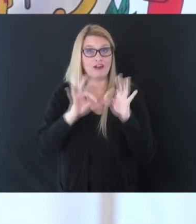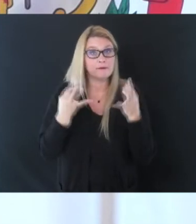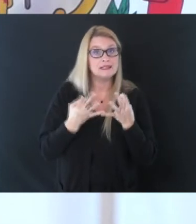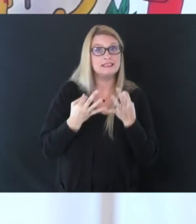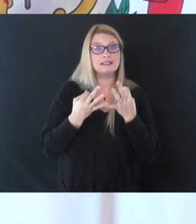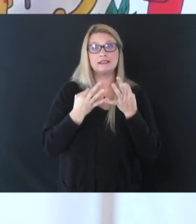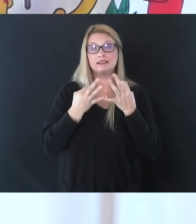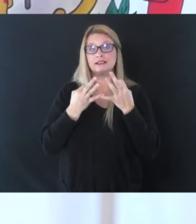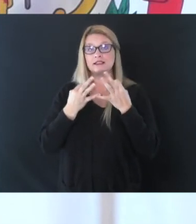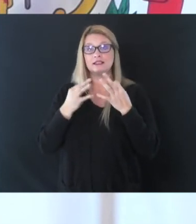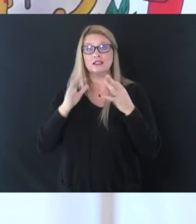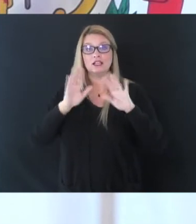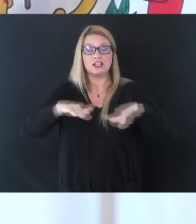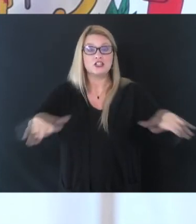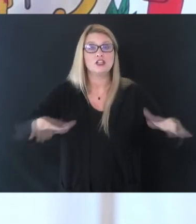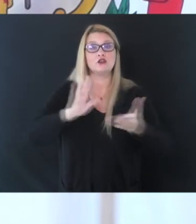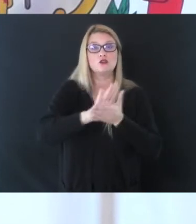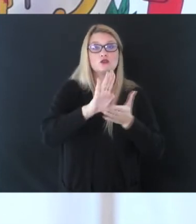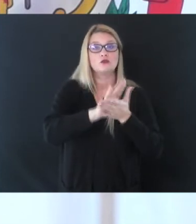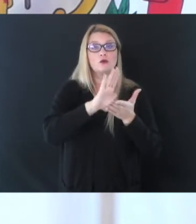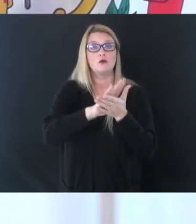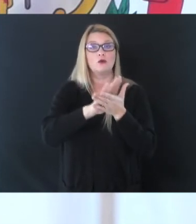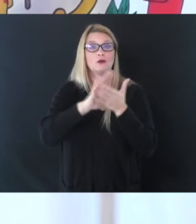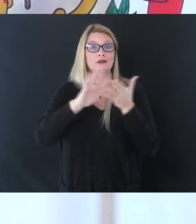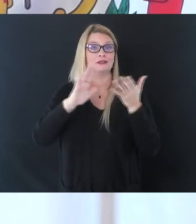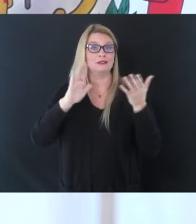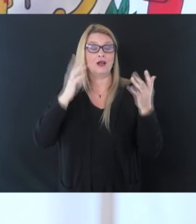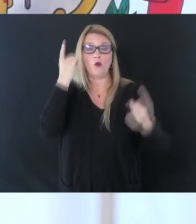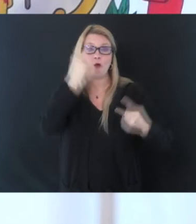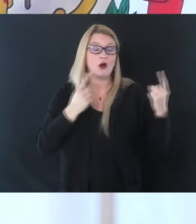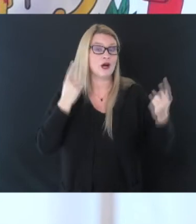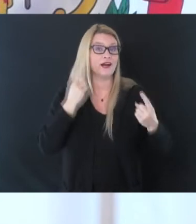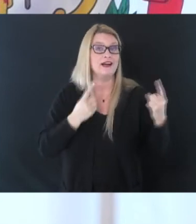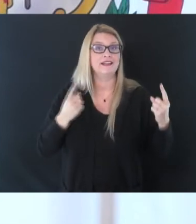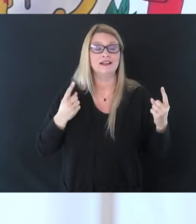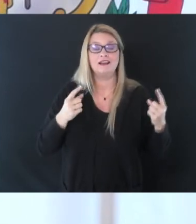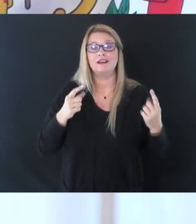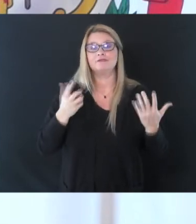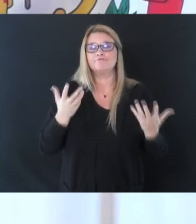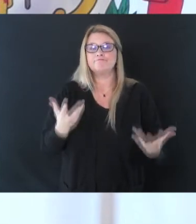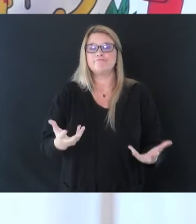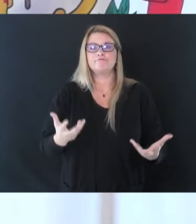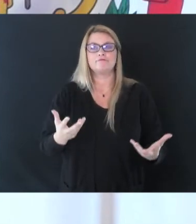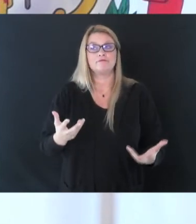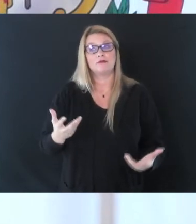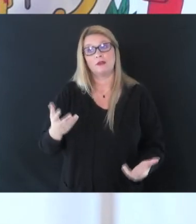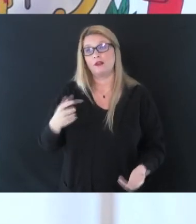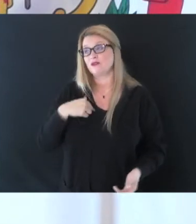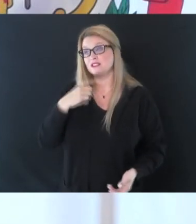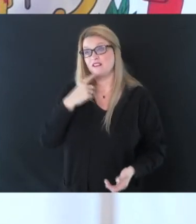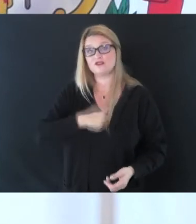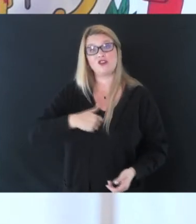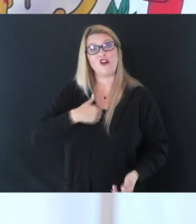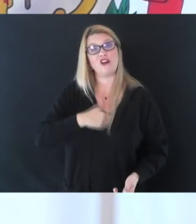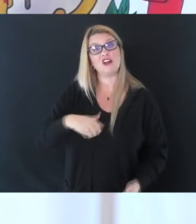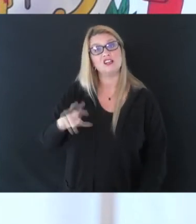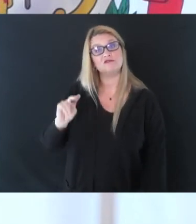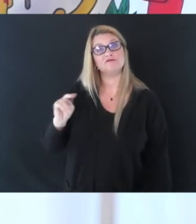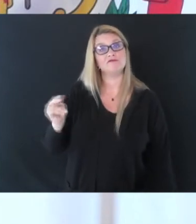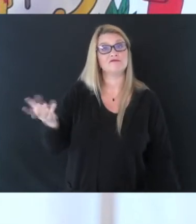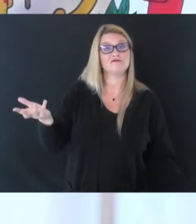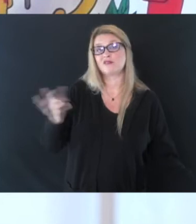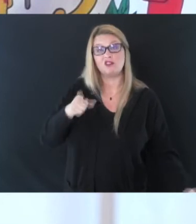worried about the kids at school. You're worried about things. And then you're told, well, you're just out of luck. You're not going